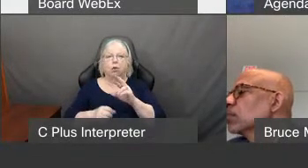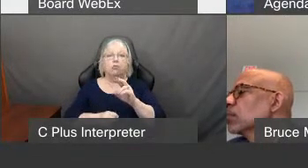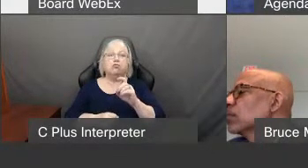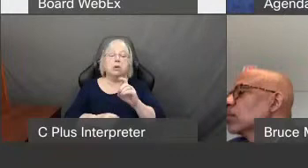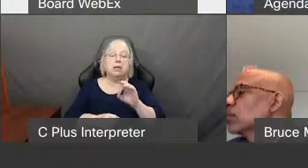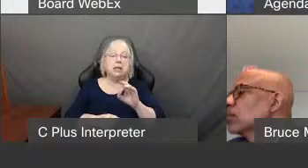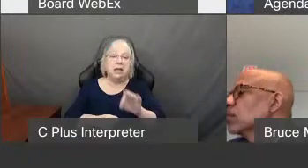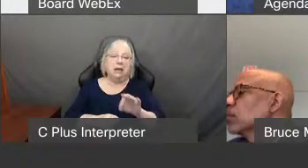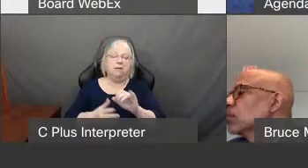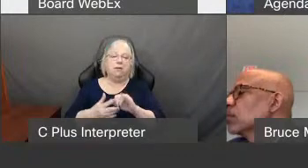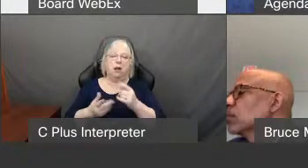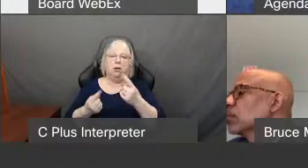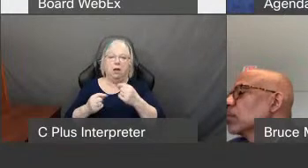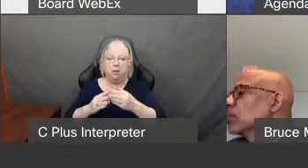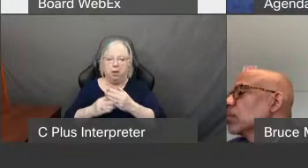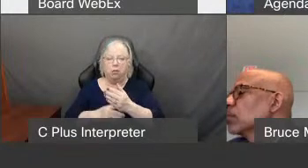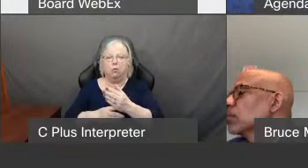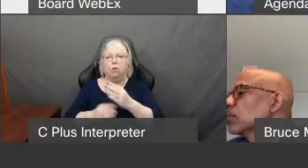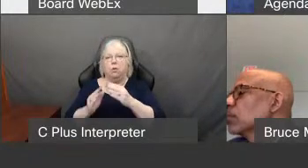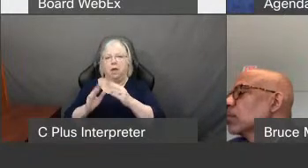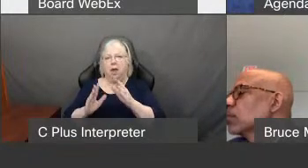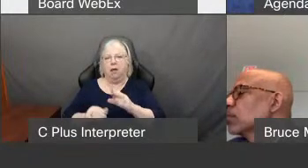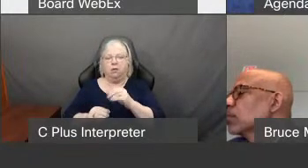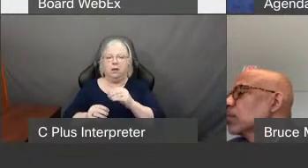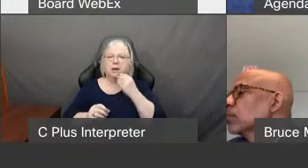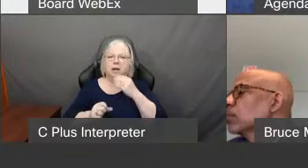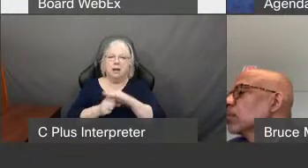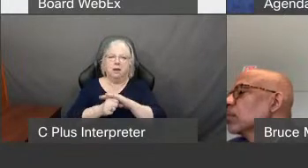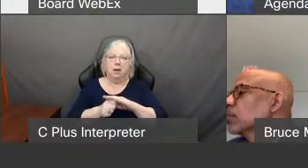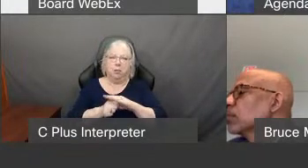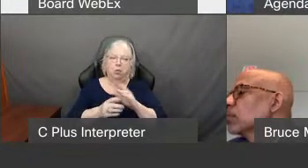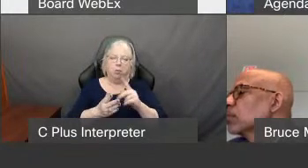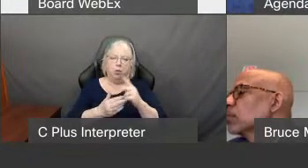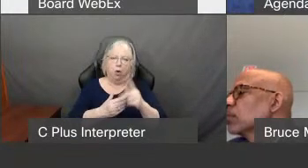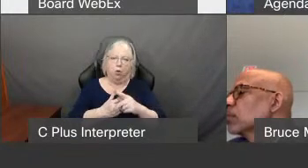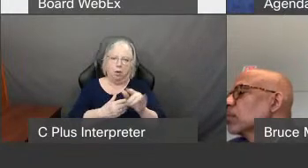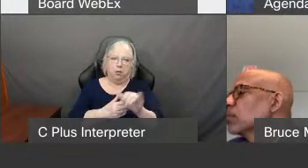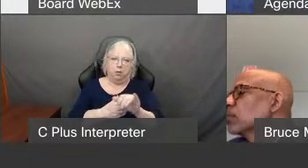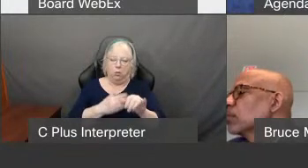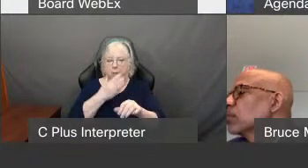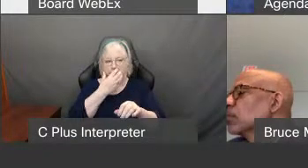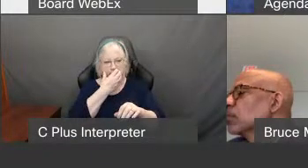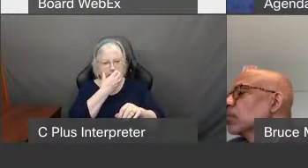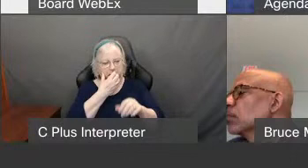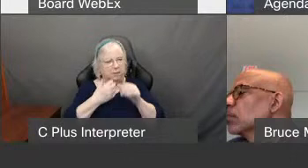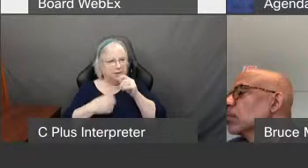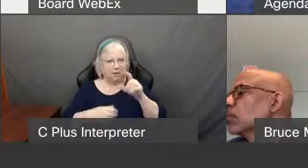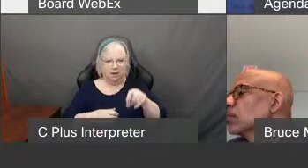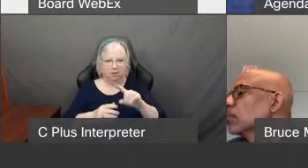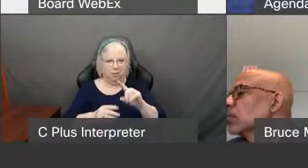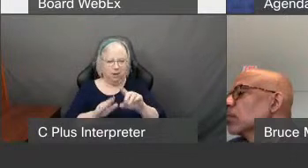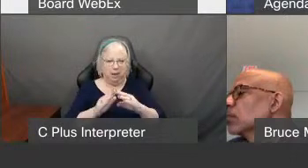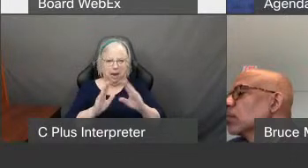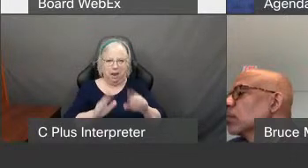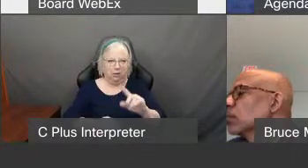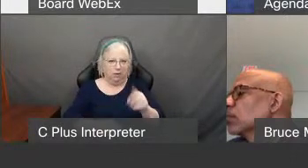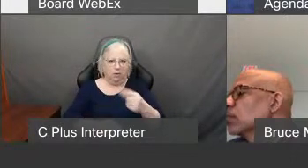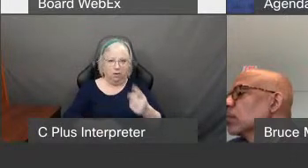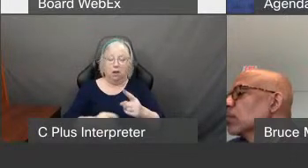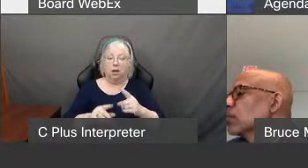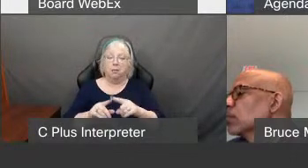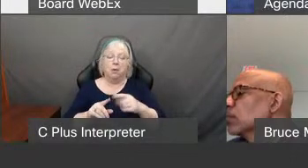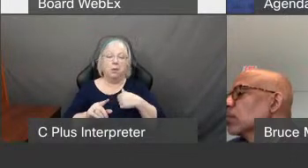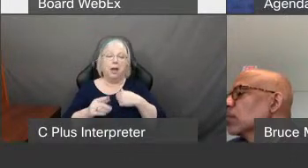through the Housing and Neighborhood Programs Department as well. Well, it doesn't have to just be housing, but there are